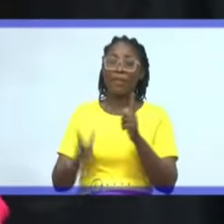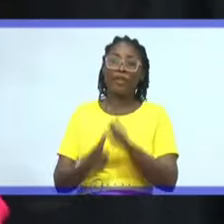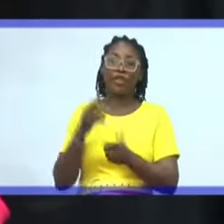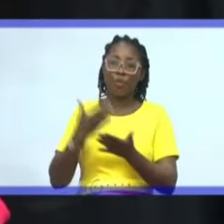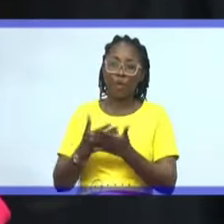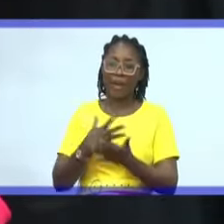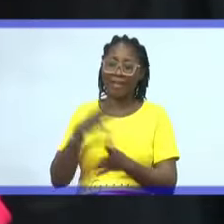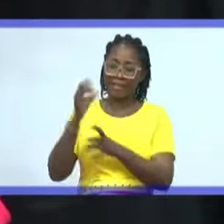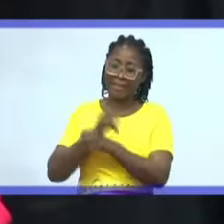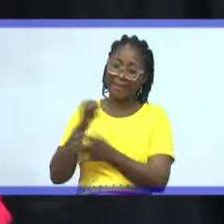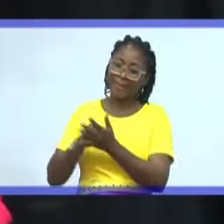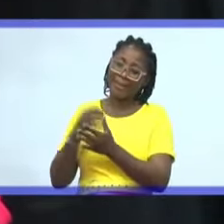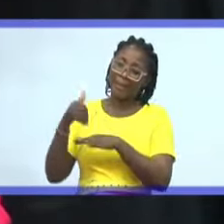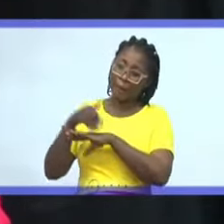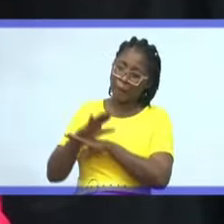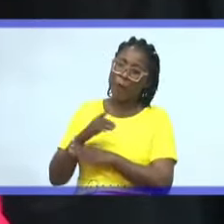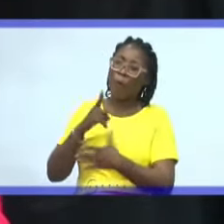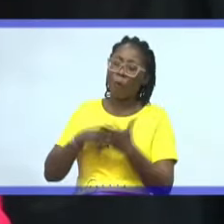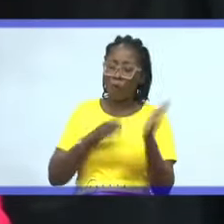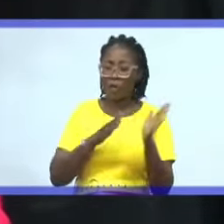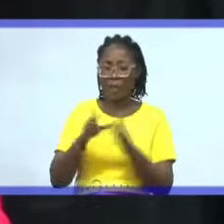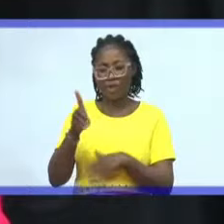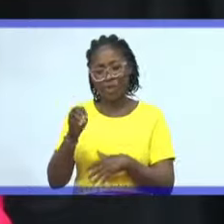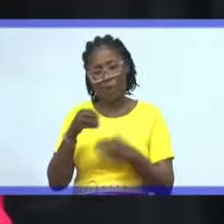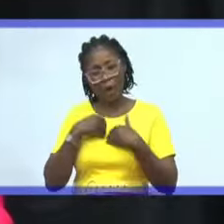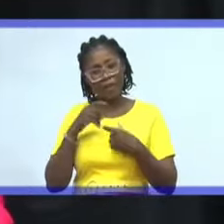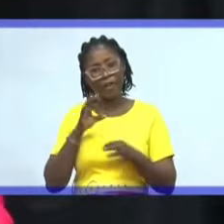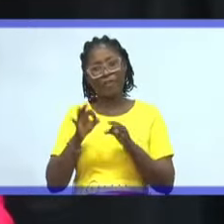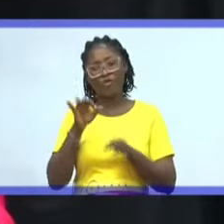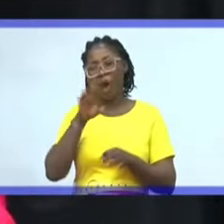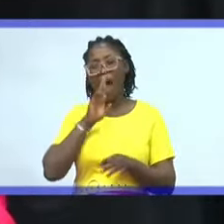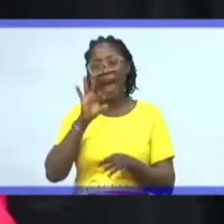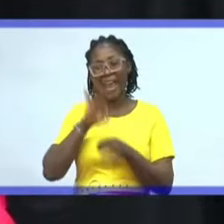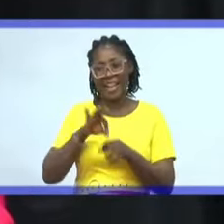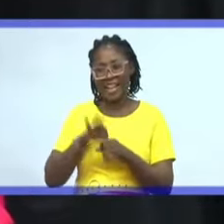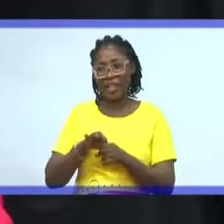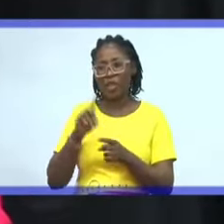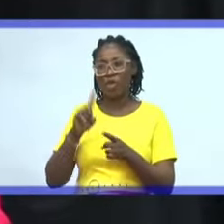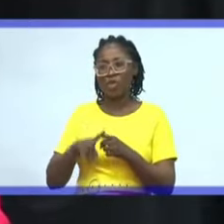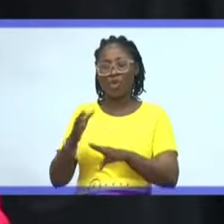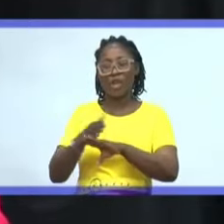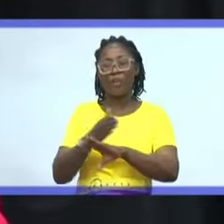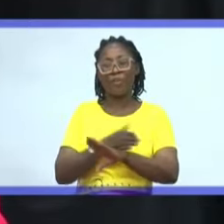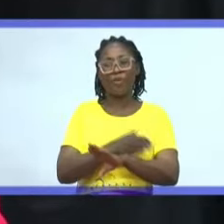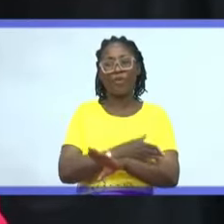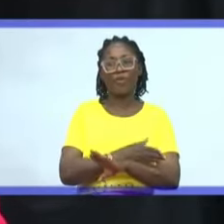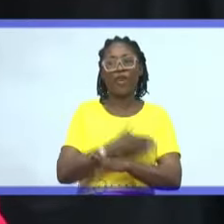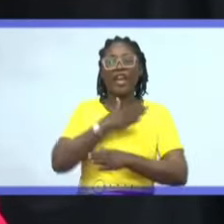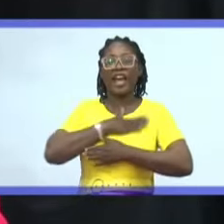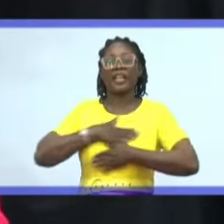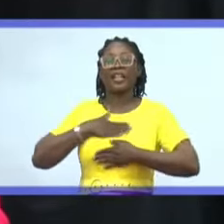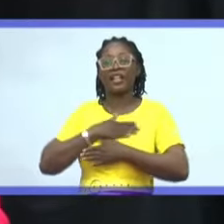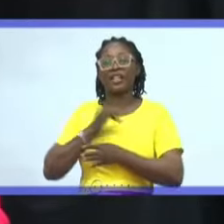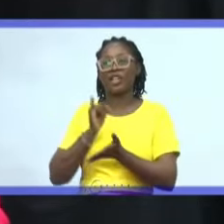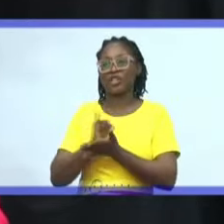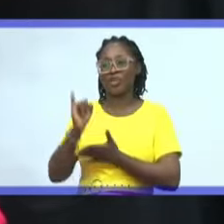you have, when you're elected or if you are elected, to scale the industry, create